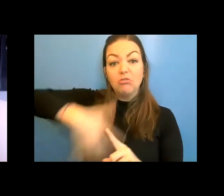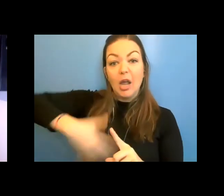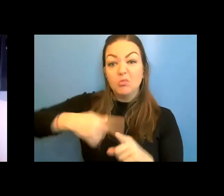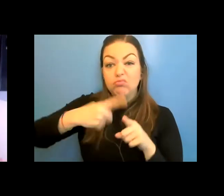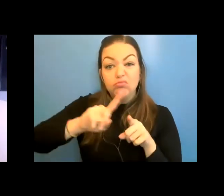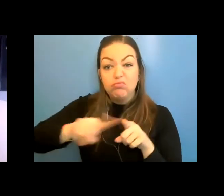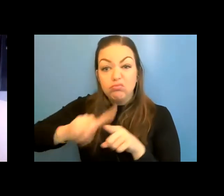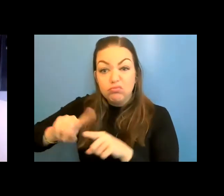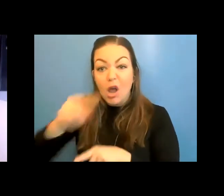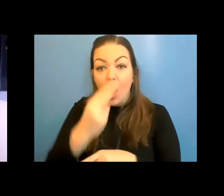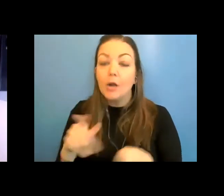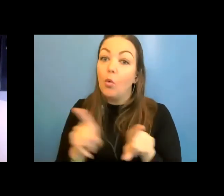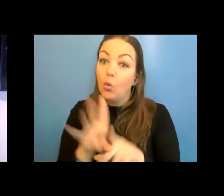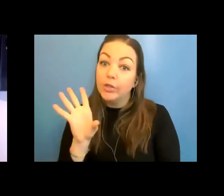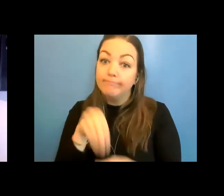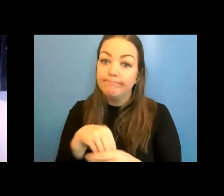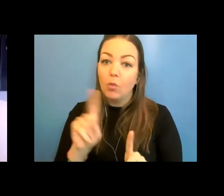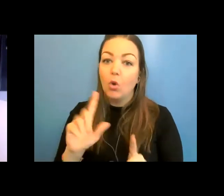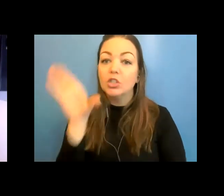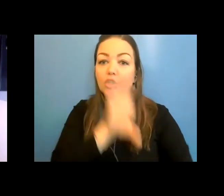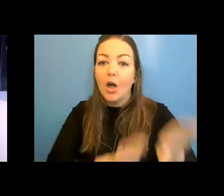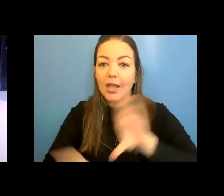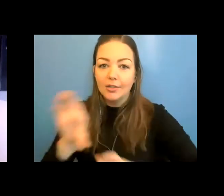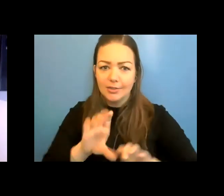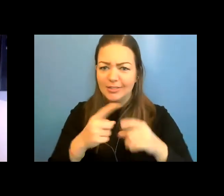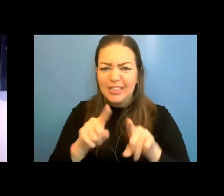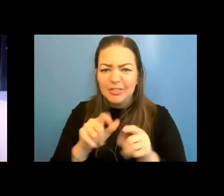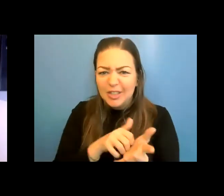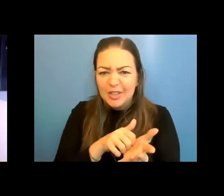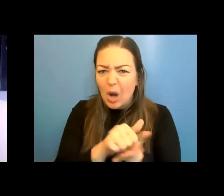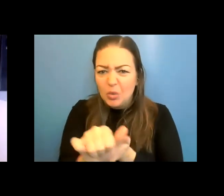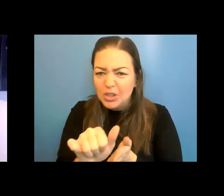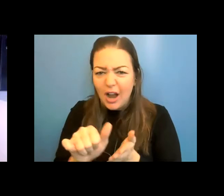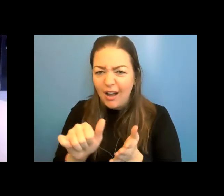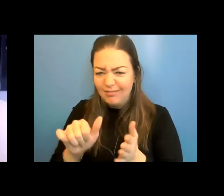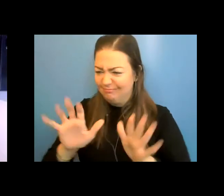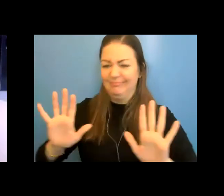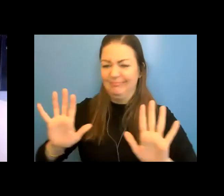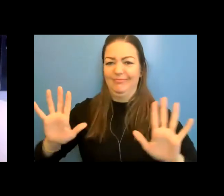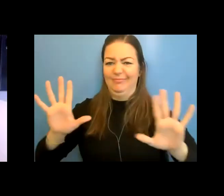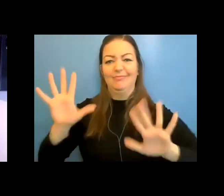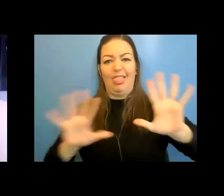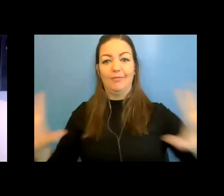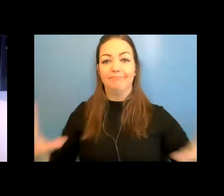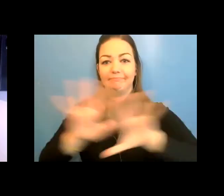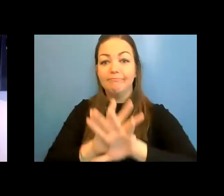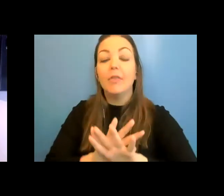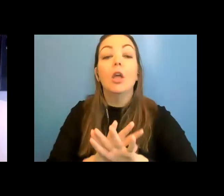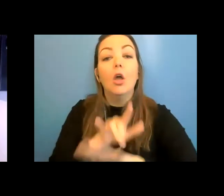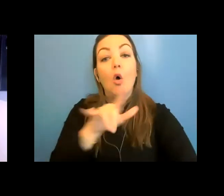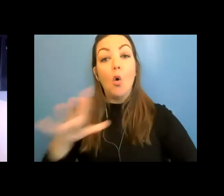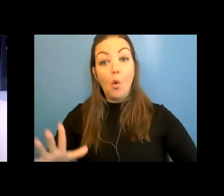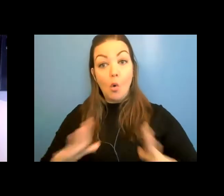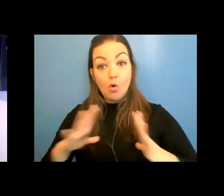arts and sciences, actually, working in all sorts of different cultural spaces. And well, I guess if you're already familiar